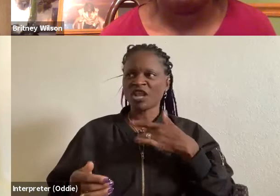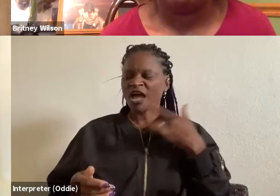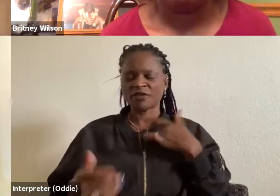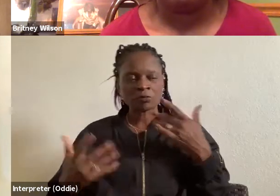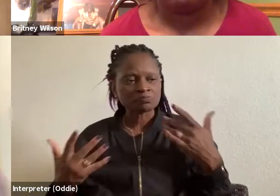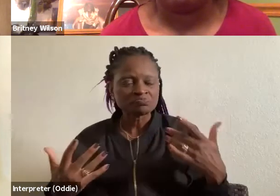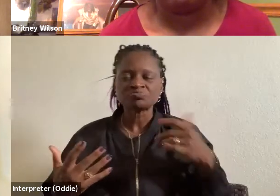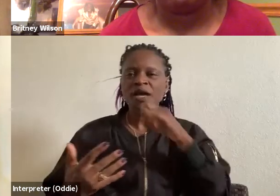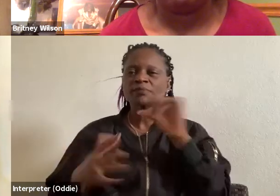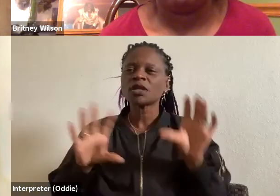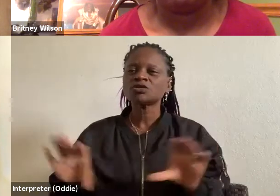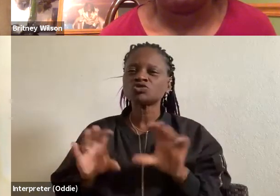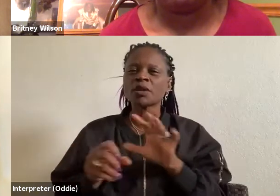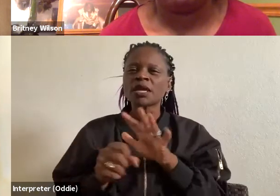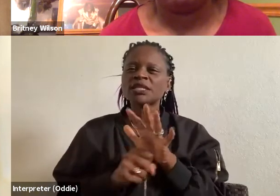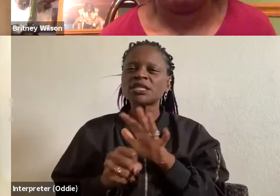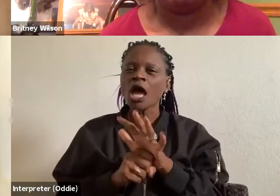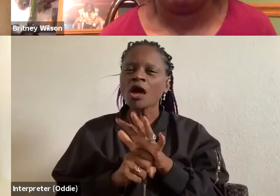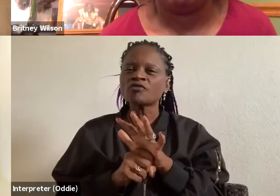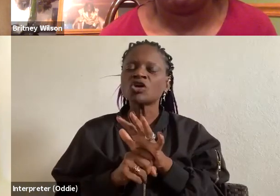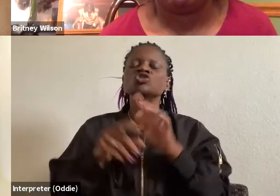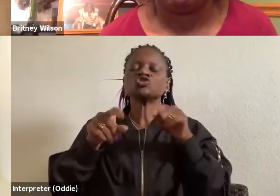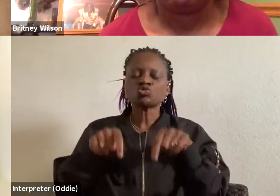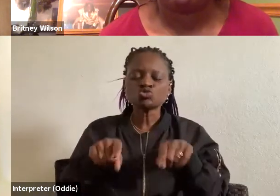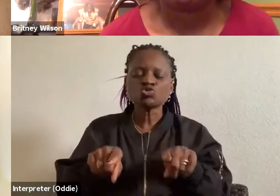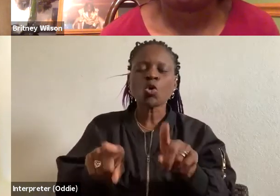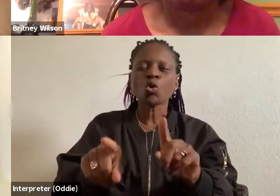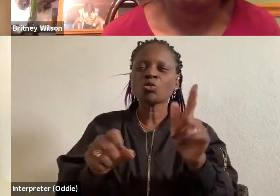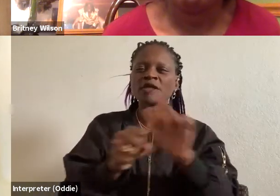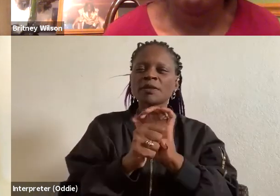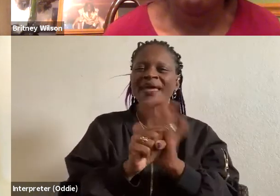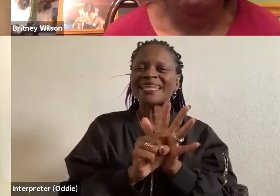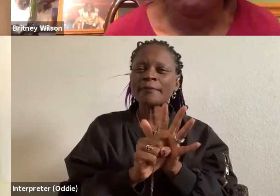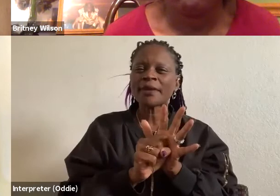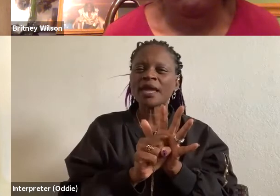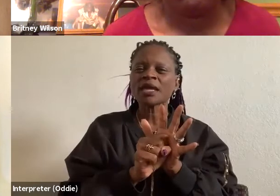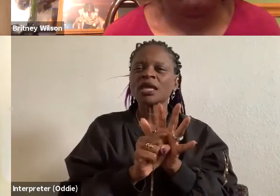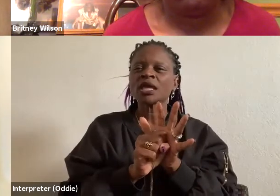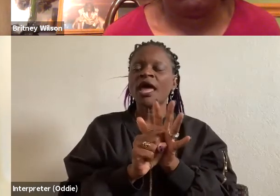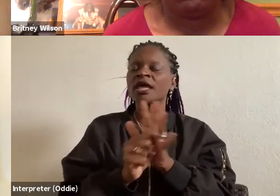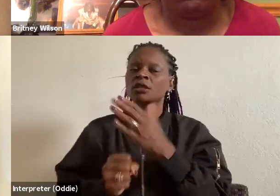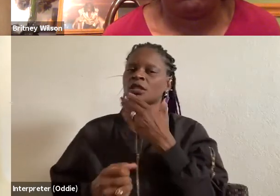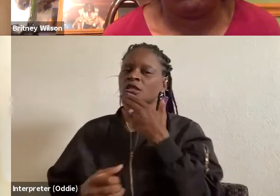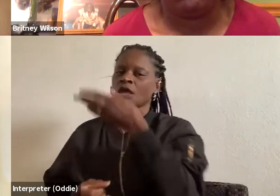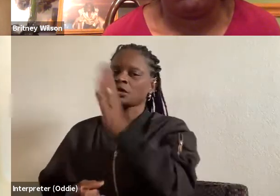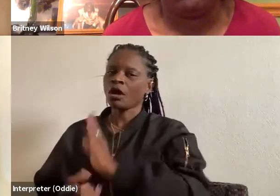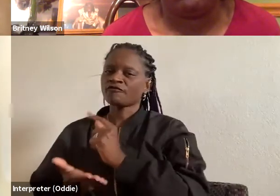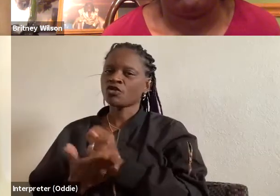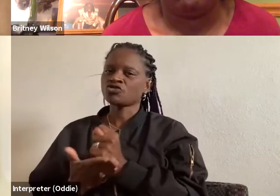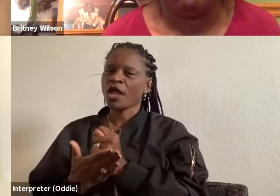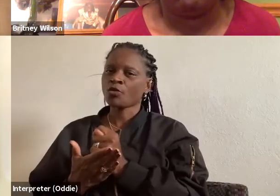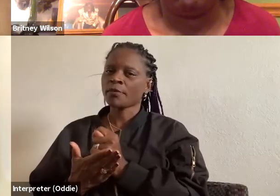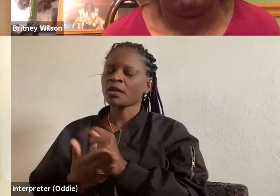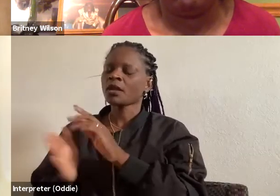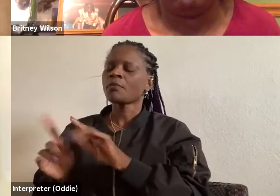lately, at least during the pandemic anyway, I've really, you know, in therapy, thank God for therapy, I decided that I needed